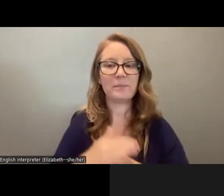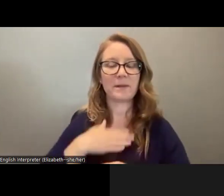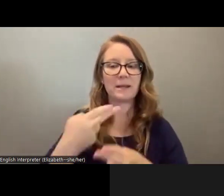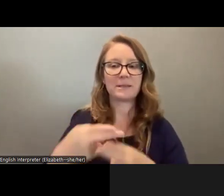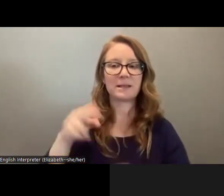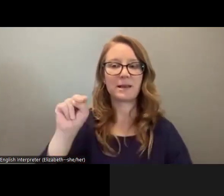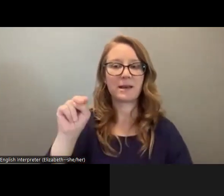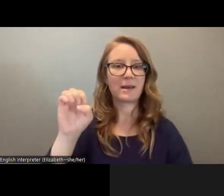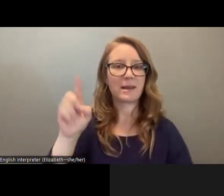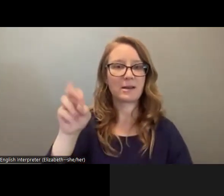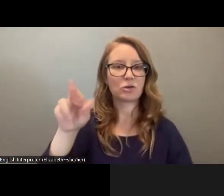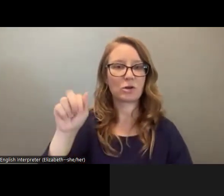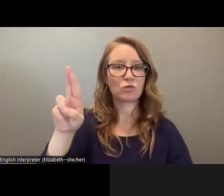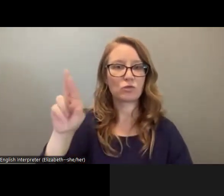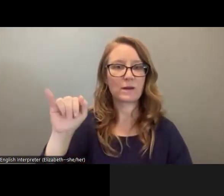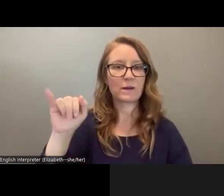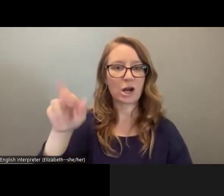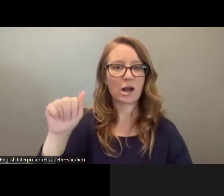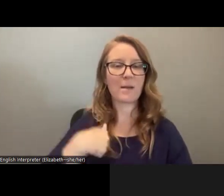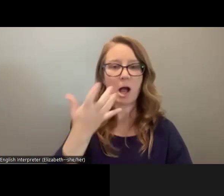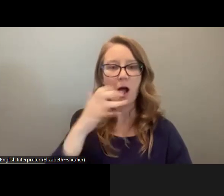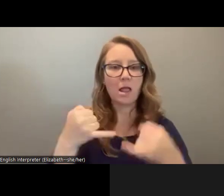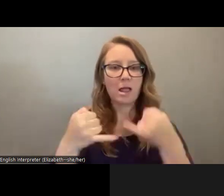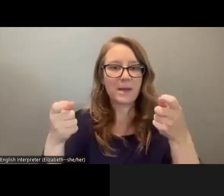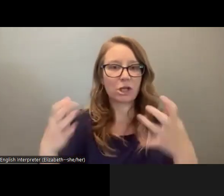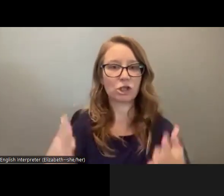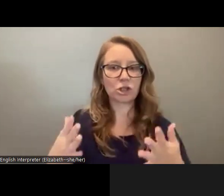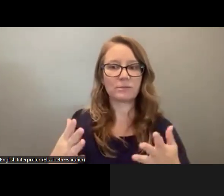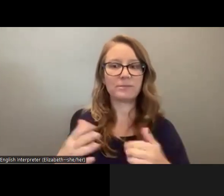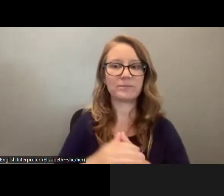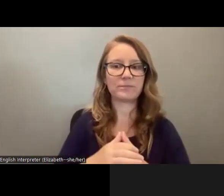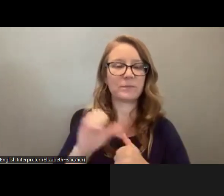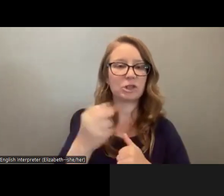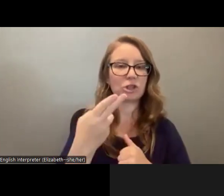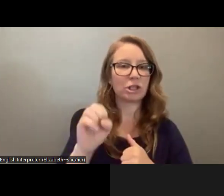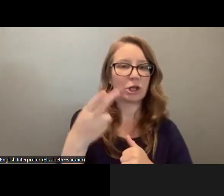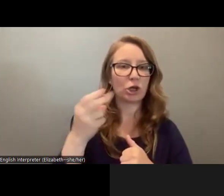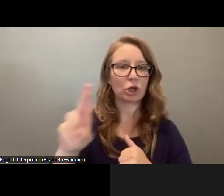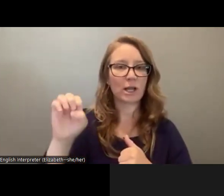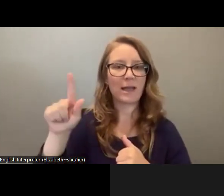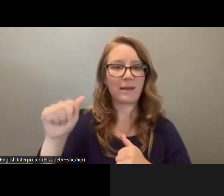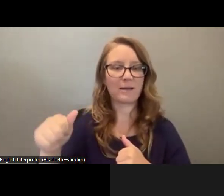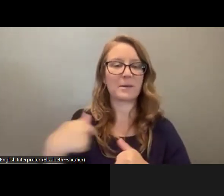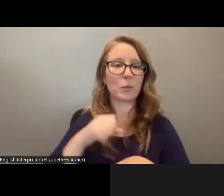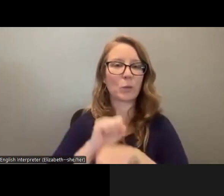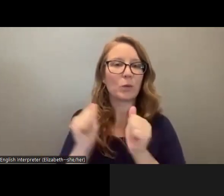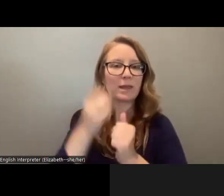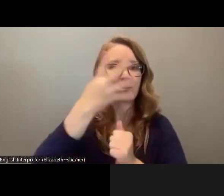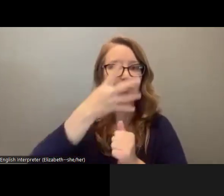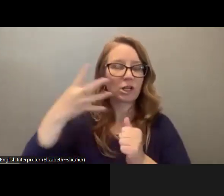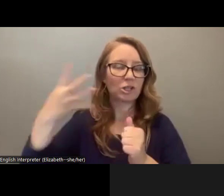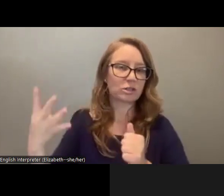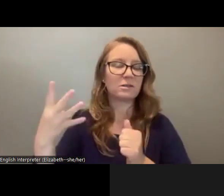Nedra Rivera. I'm the hotline manager, she, her, AR, my pronouns, with the Washington Immigrant Solidarity Network,